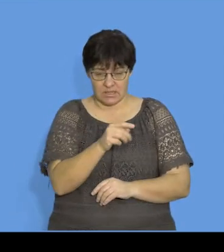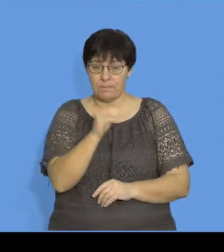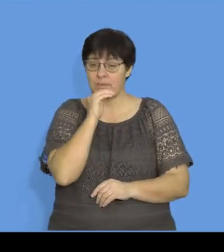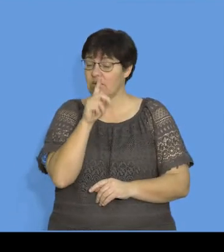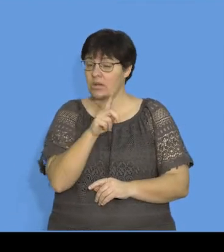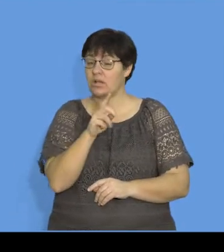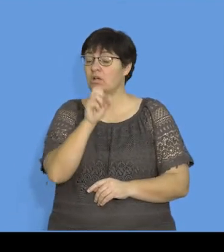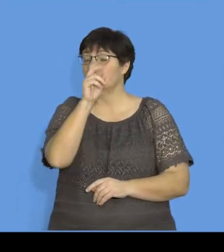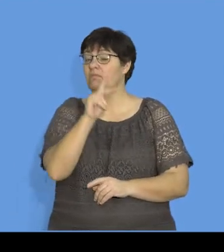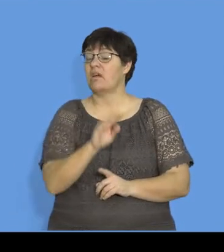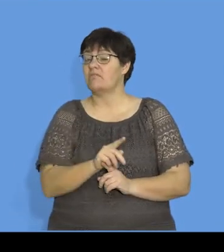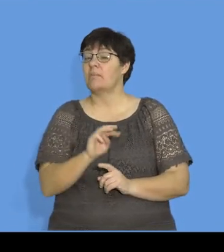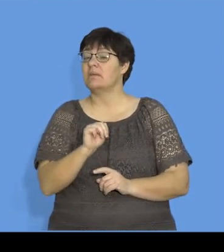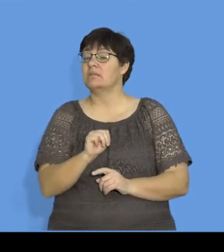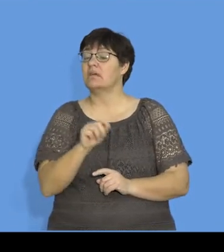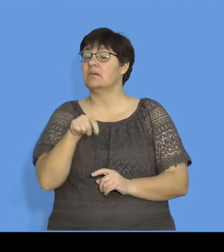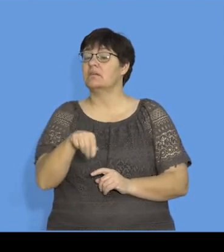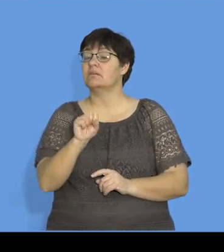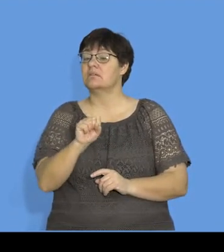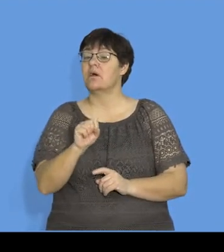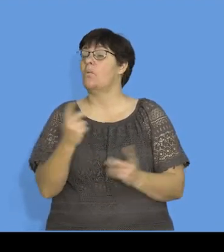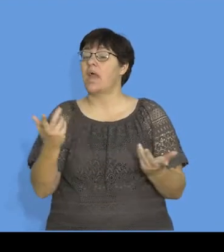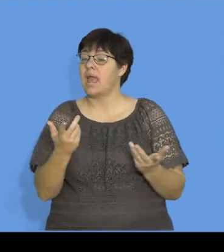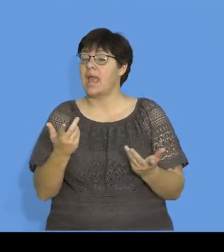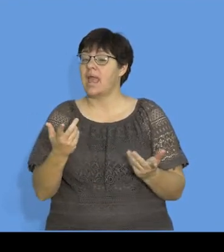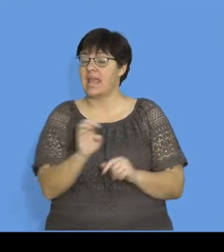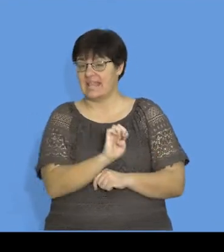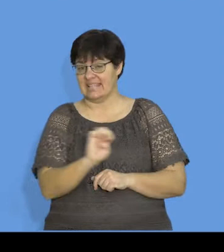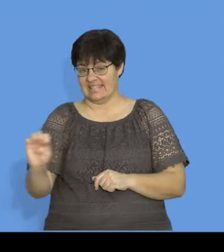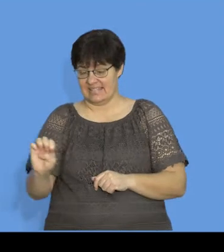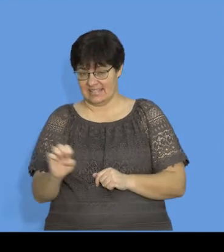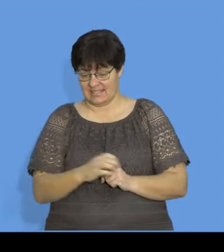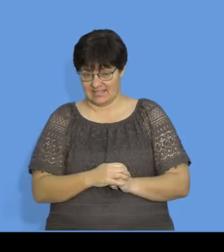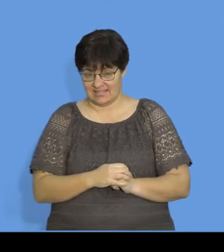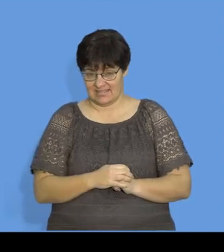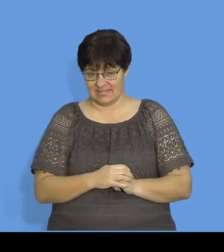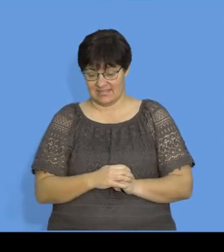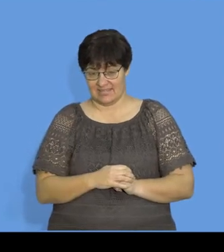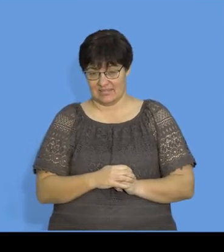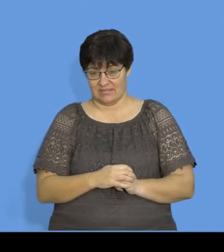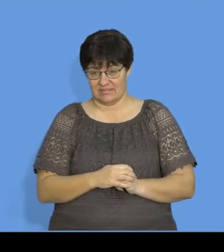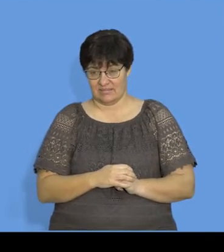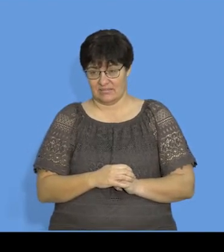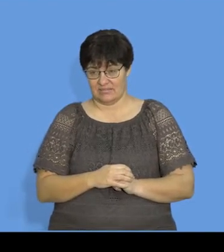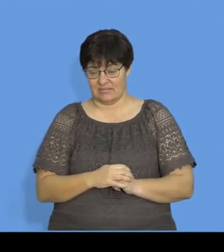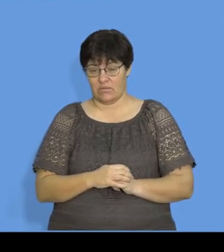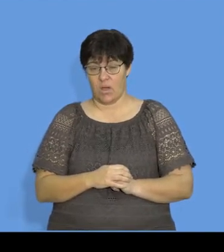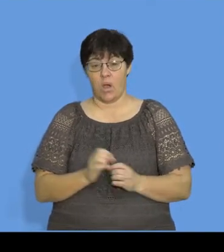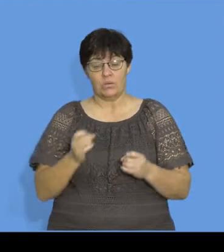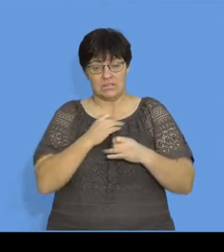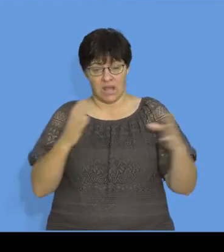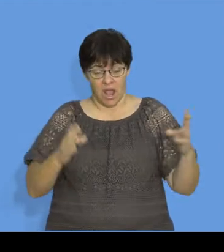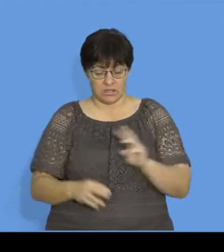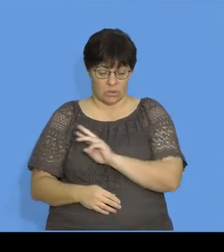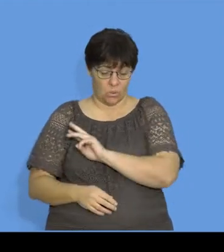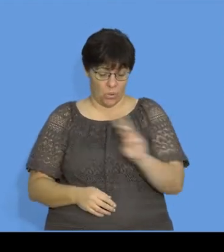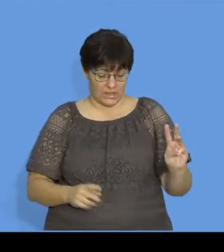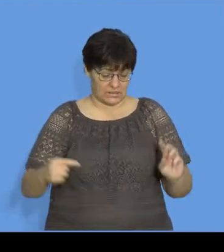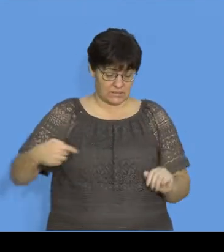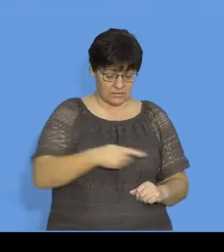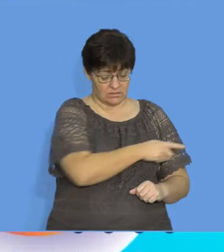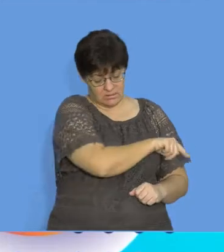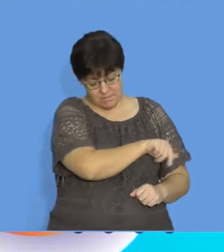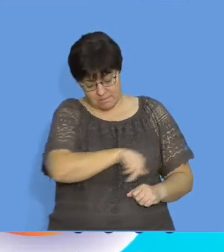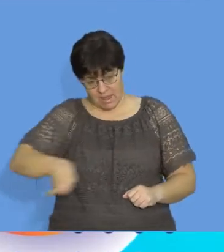it's 12.5 meters per second east. He was going west originally, okay? And we've got a negative